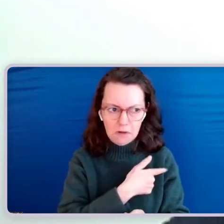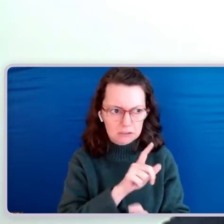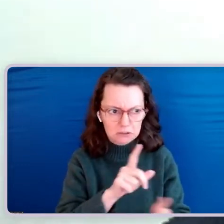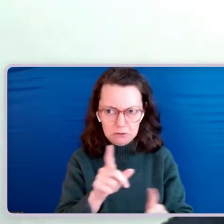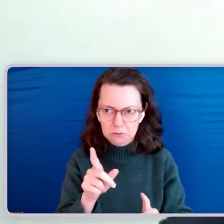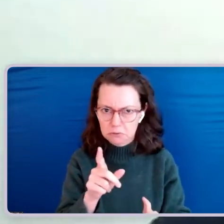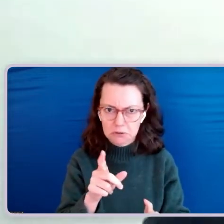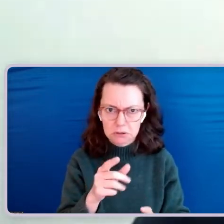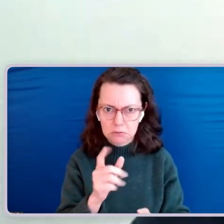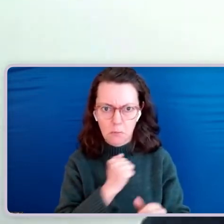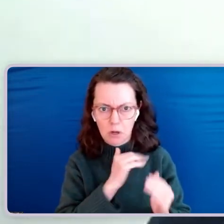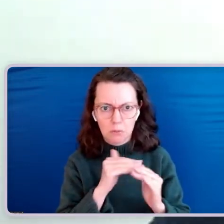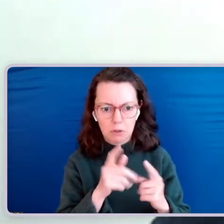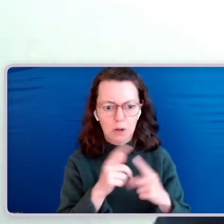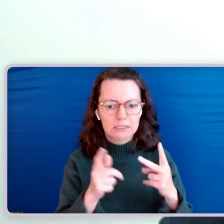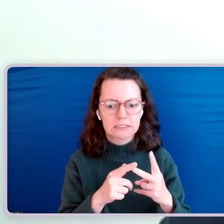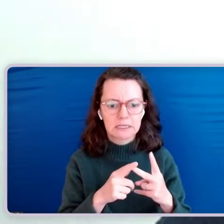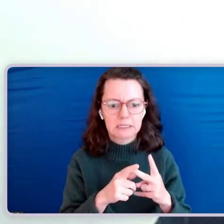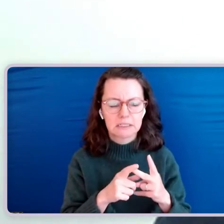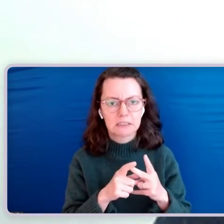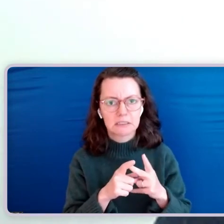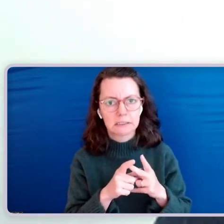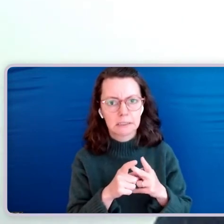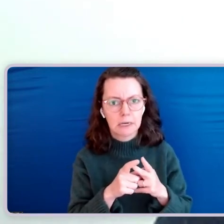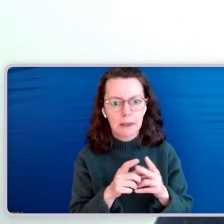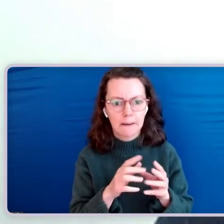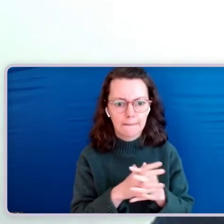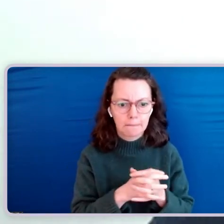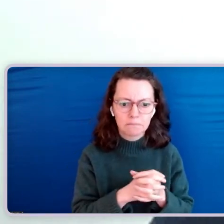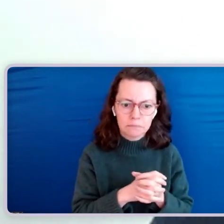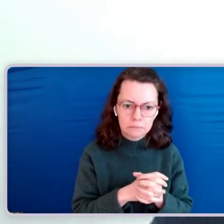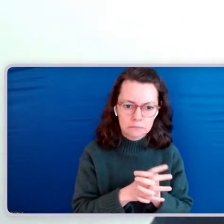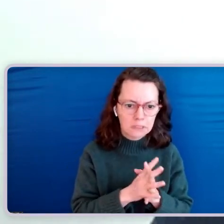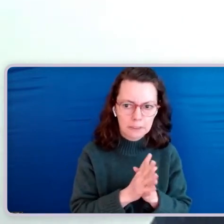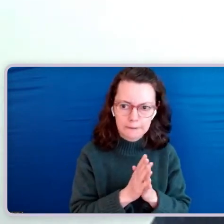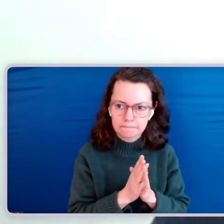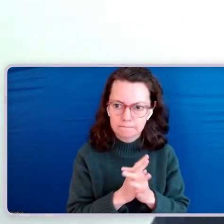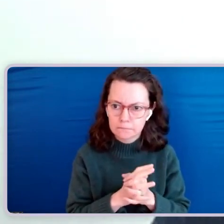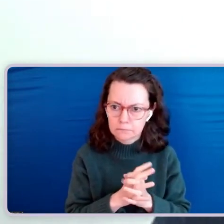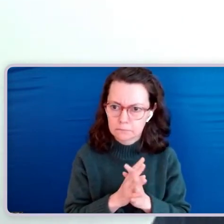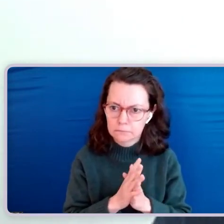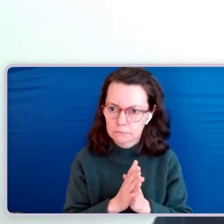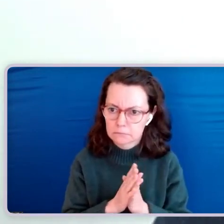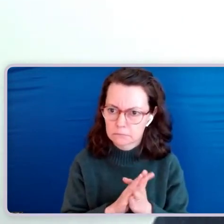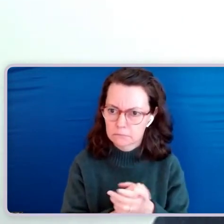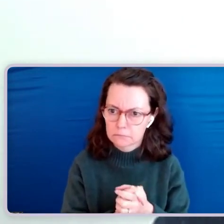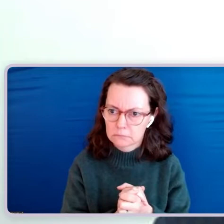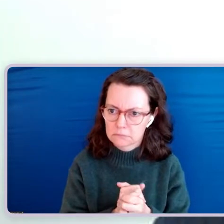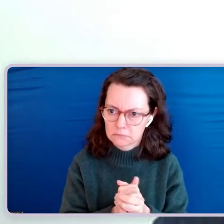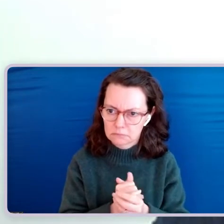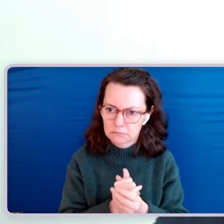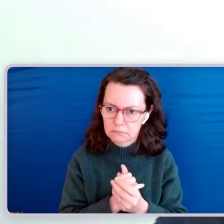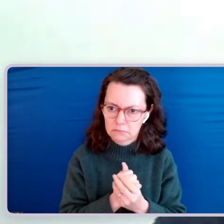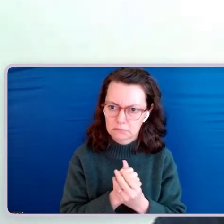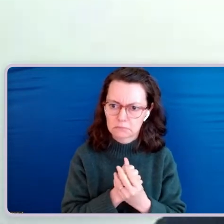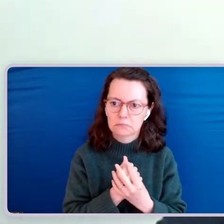that's one thing. And I think the other is I think there should be more support